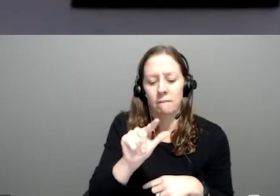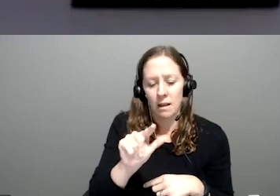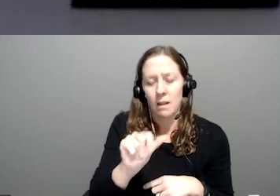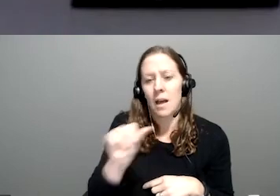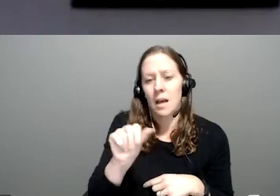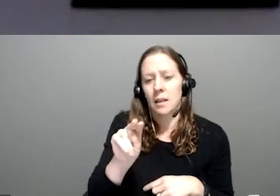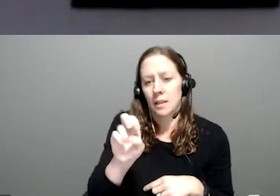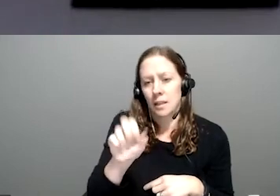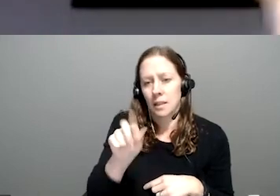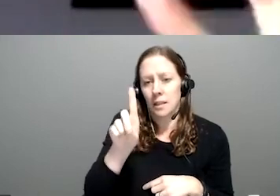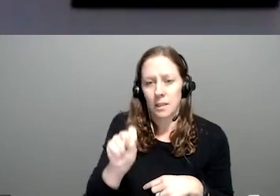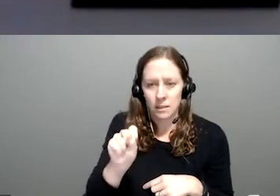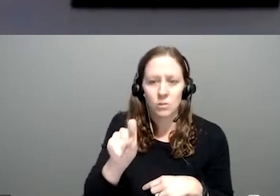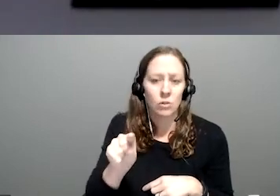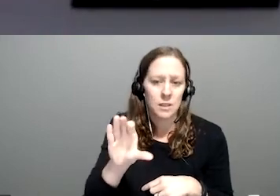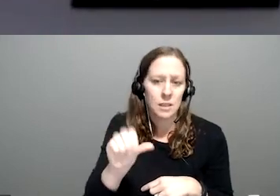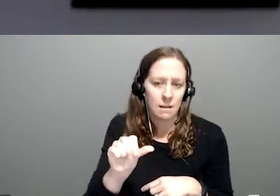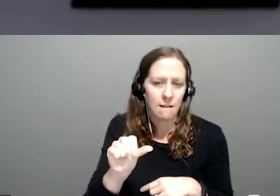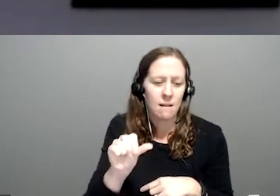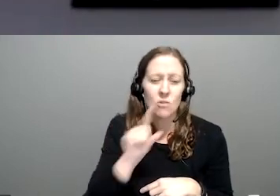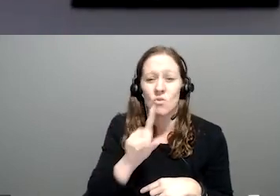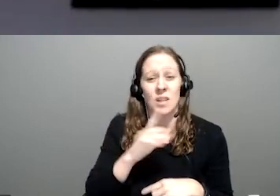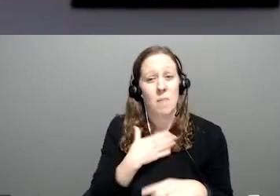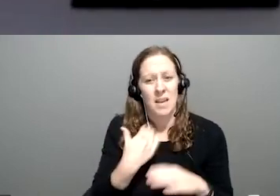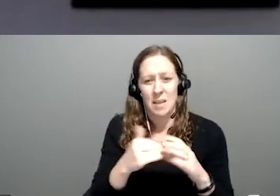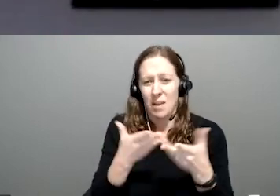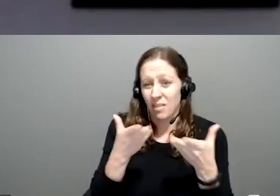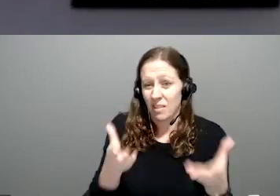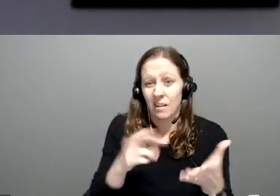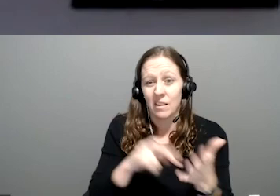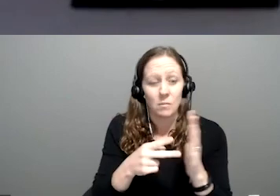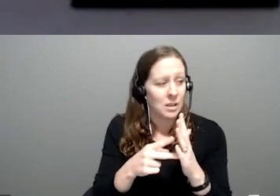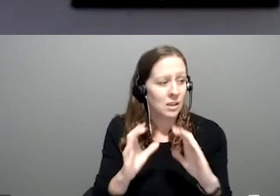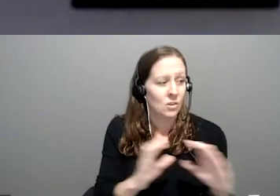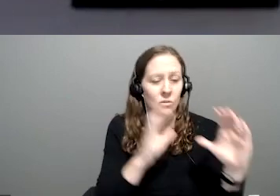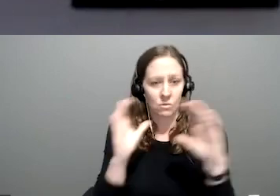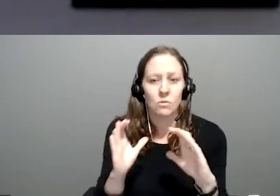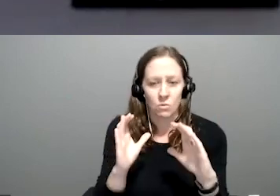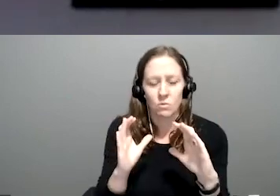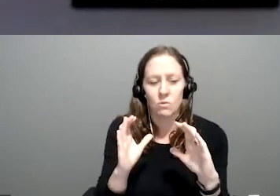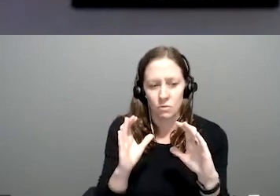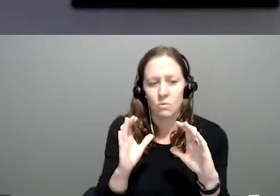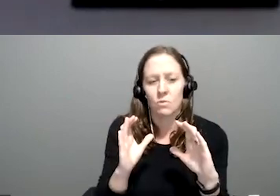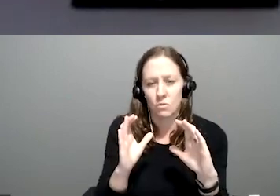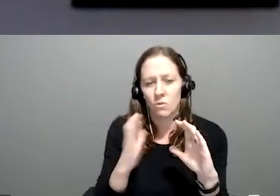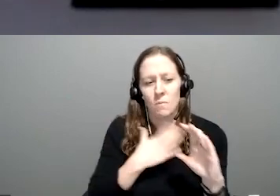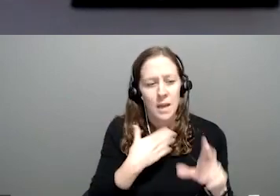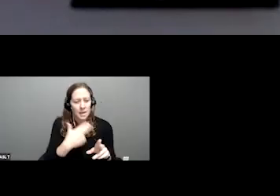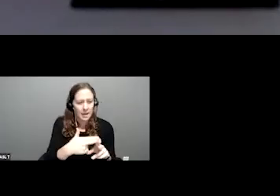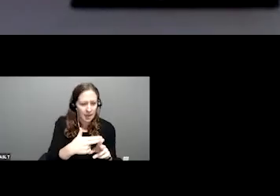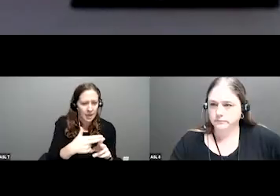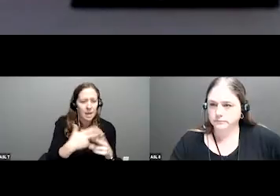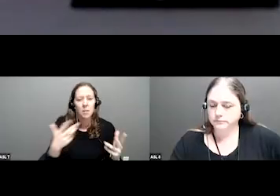neads.ca. Pretty much out there. So if you want to Google my name, and you can probably find my email as well, or any other contact